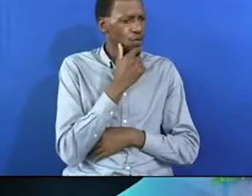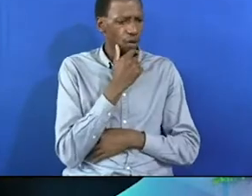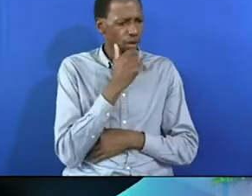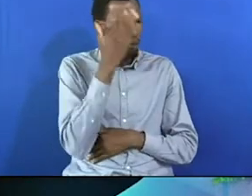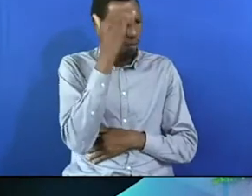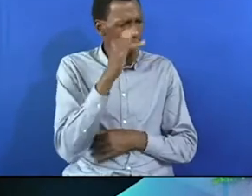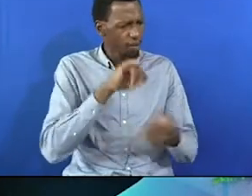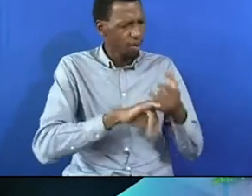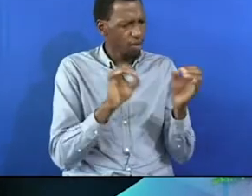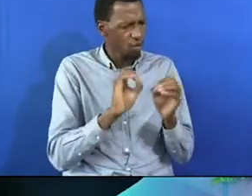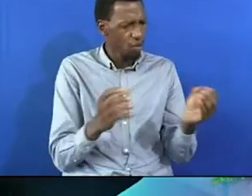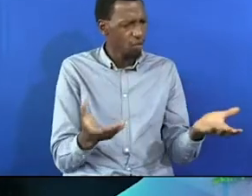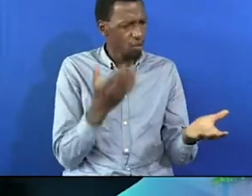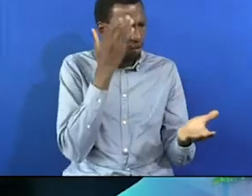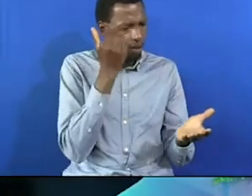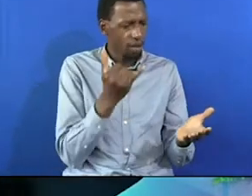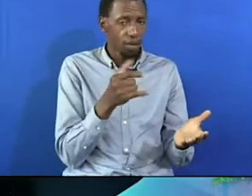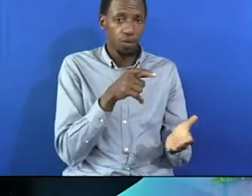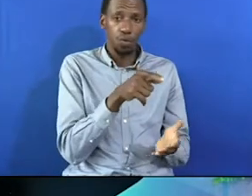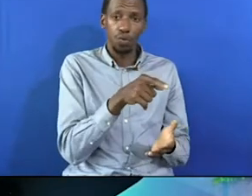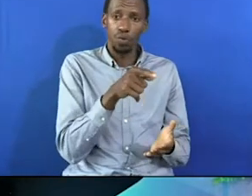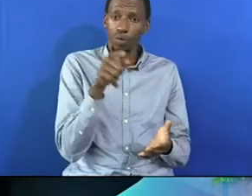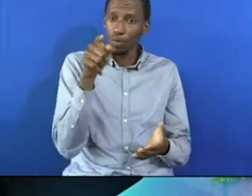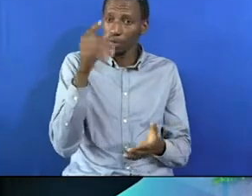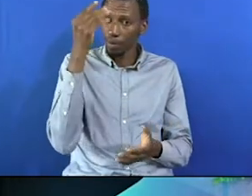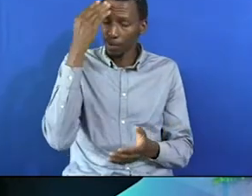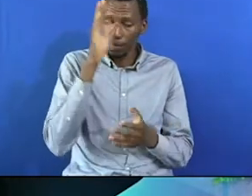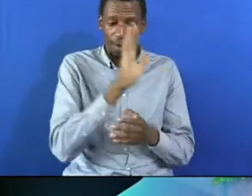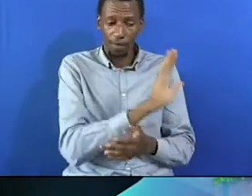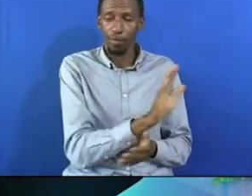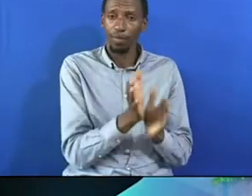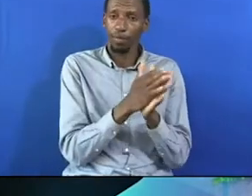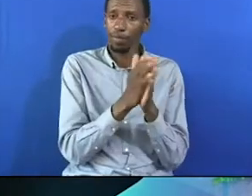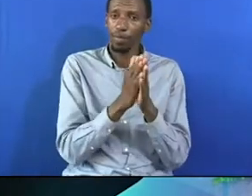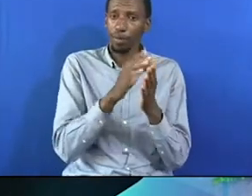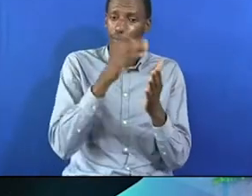you get married? You don't know their story, where they came from.